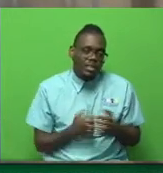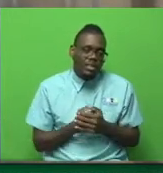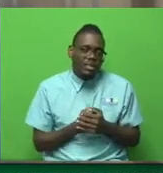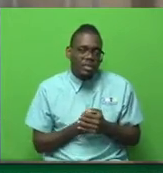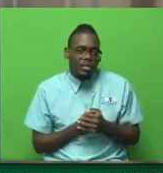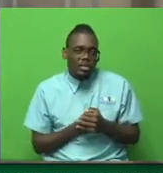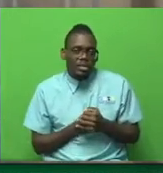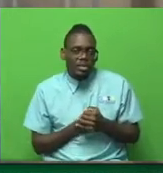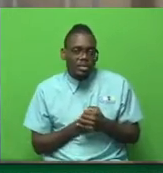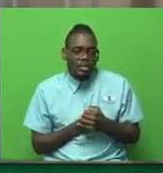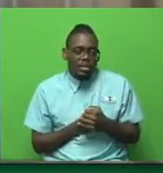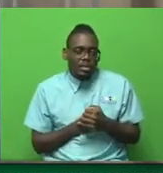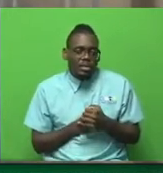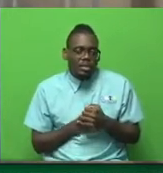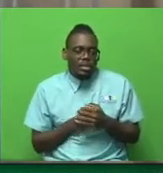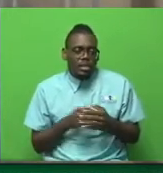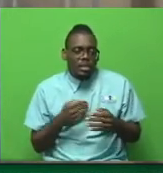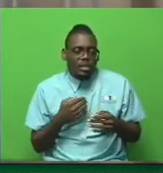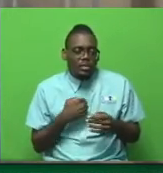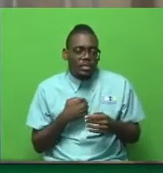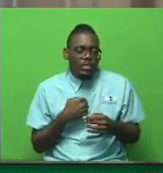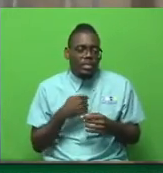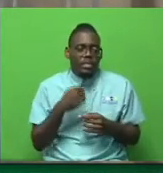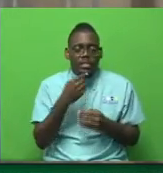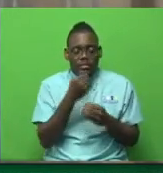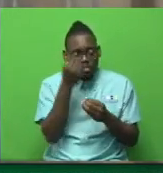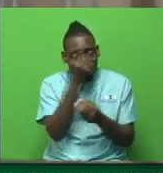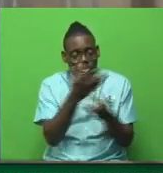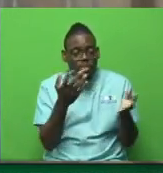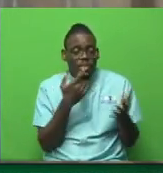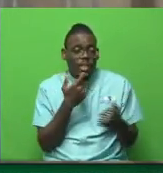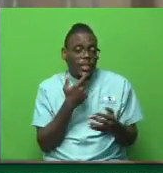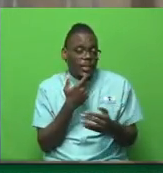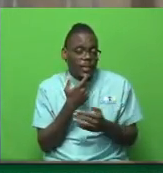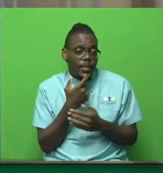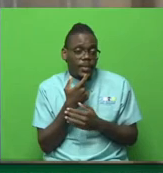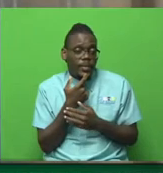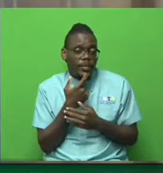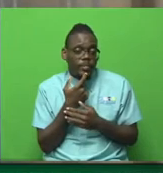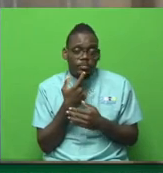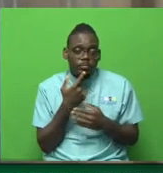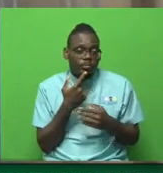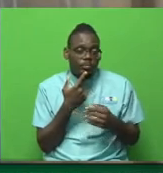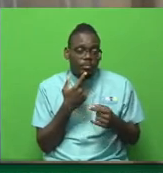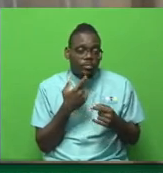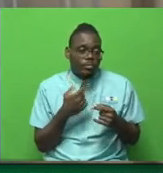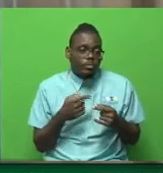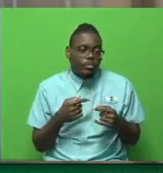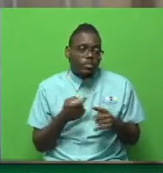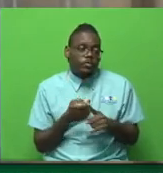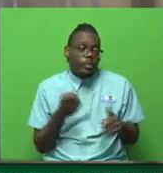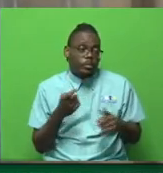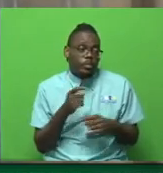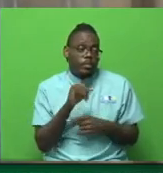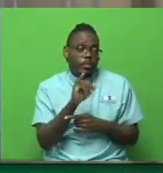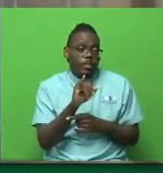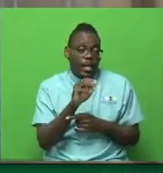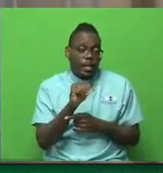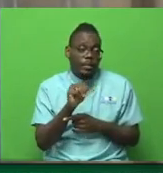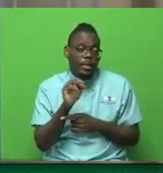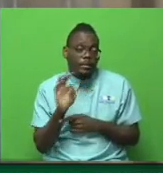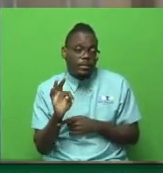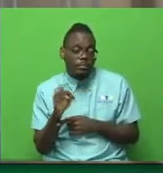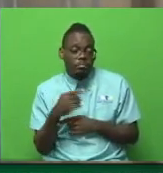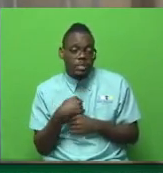Madam speaker and again I'm referring to the IMF data nobody is analysis except mine of factual I didn't create any